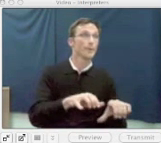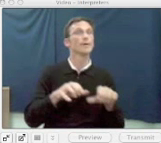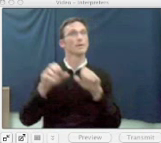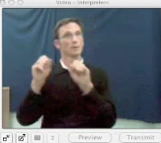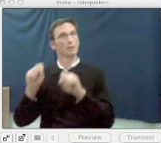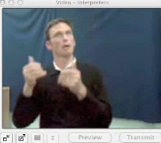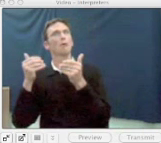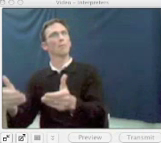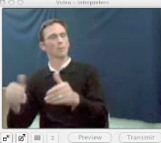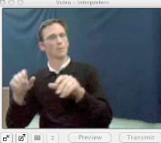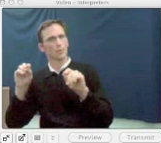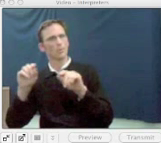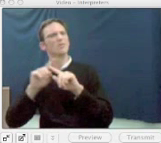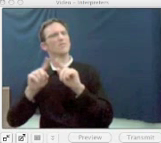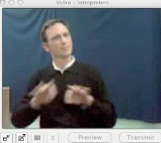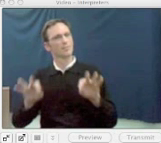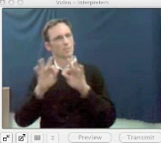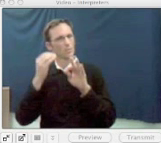of the contextual importance.